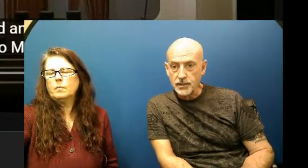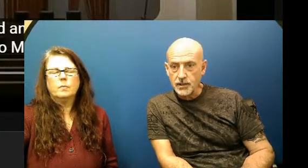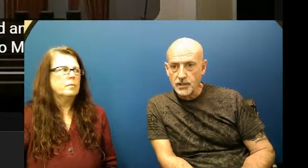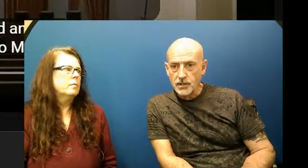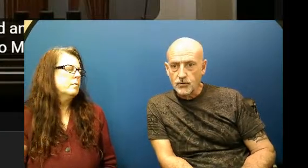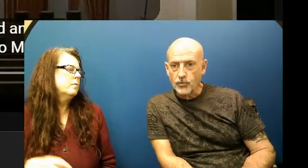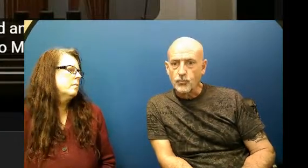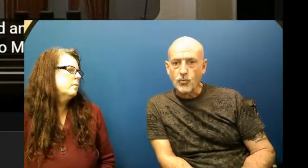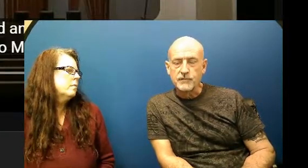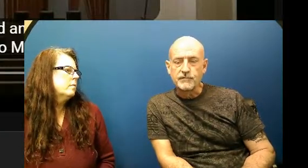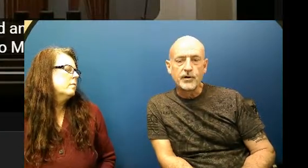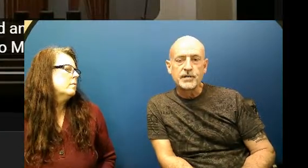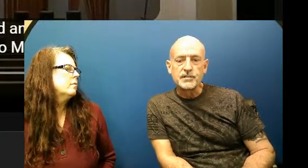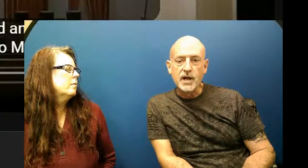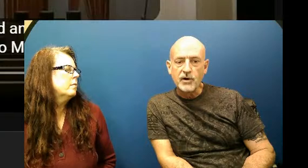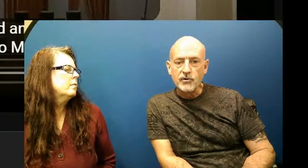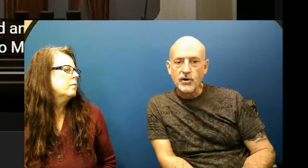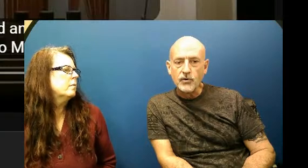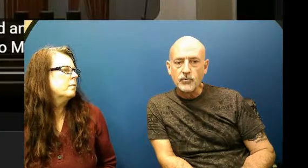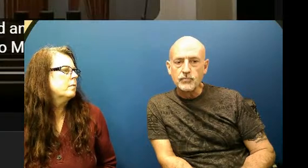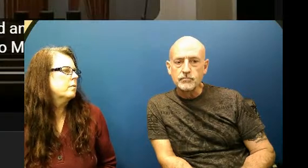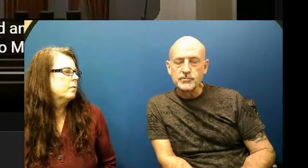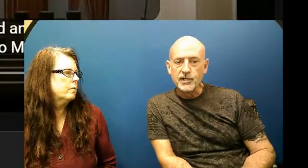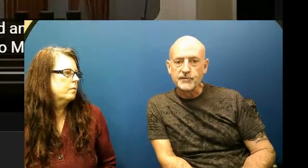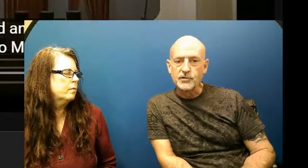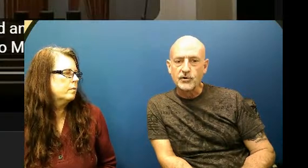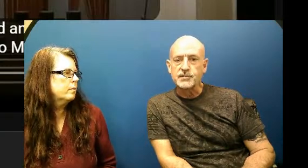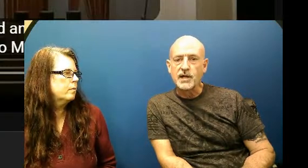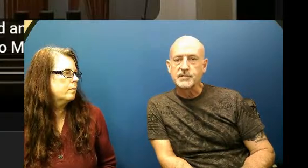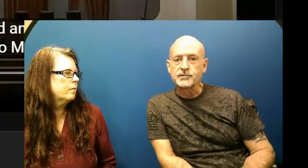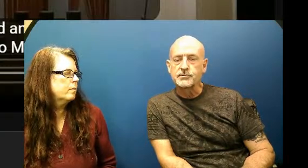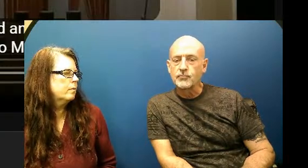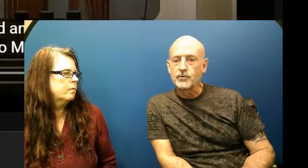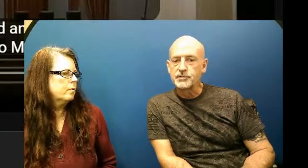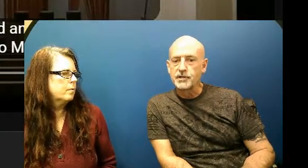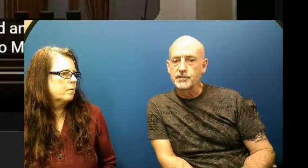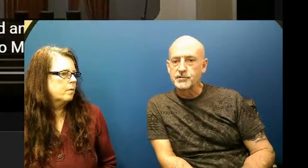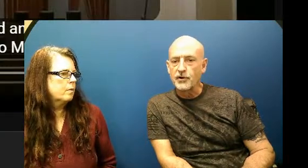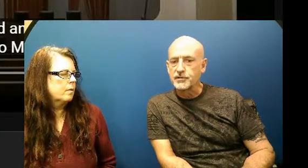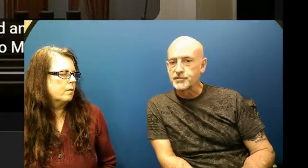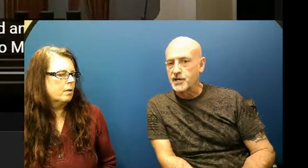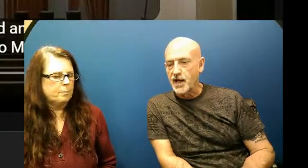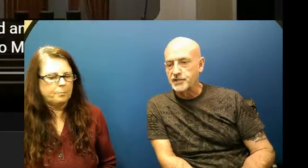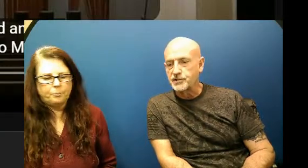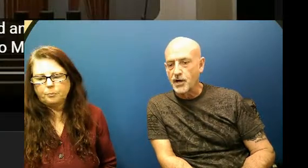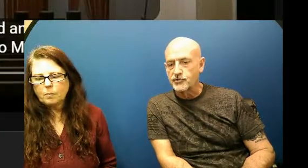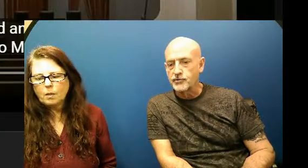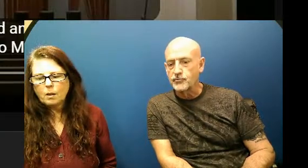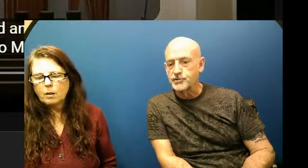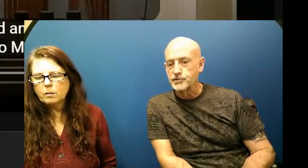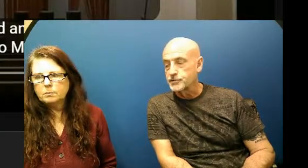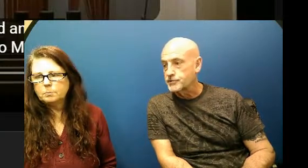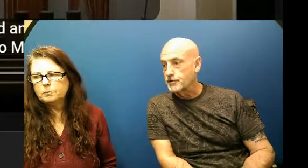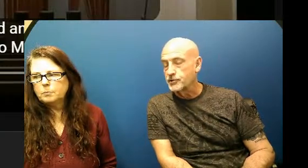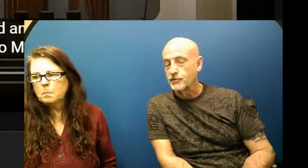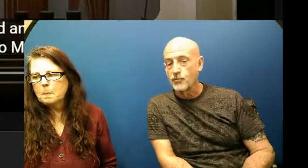action with one very narrow set of circumstances, which is called the state action doctrine, which is the subject of one of